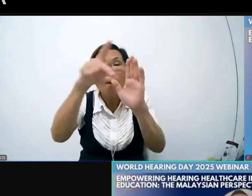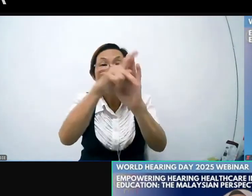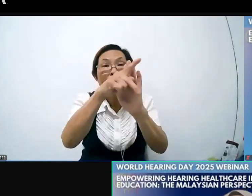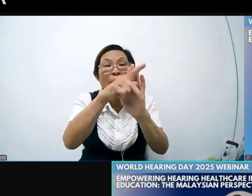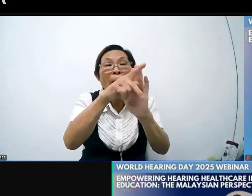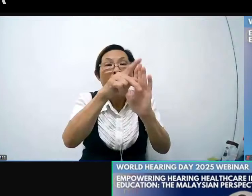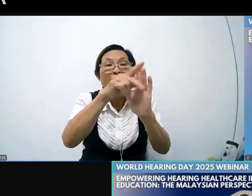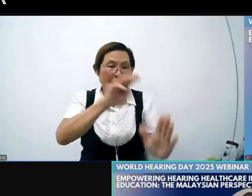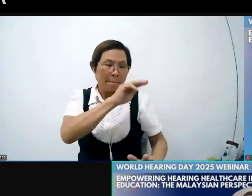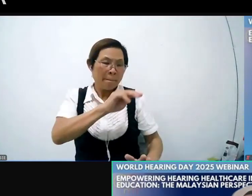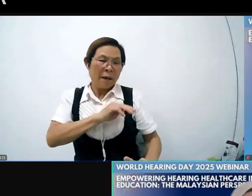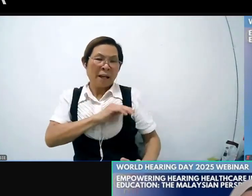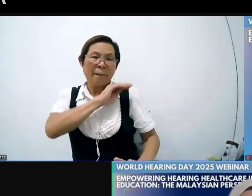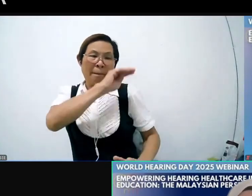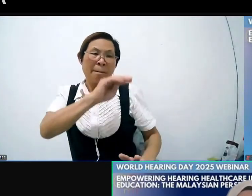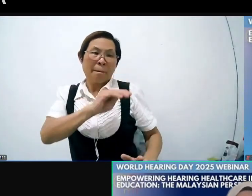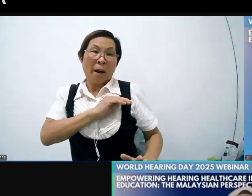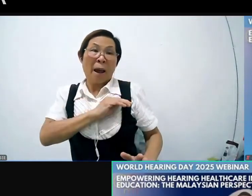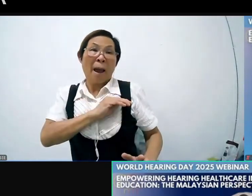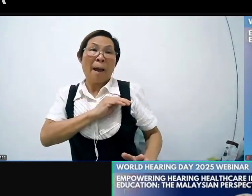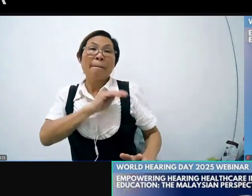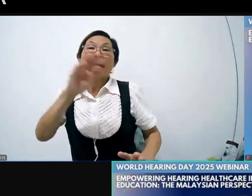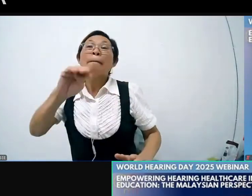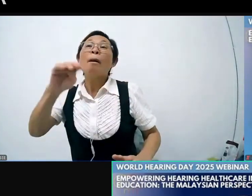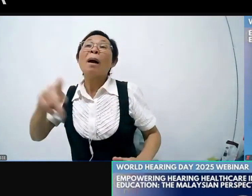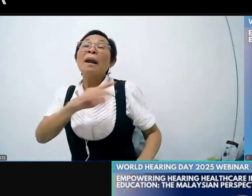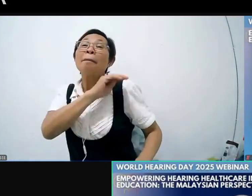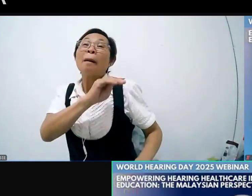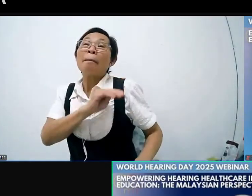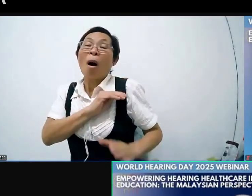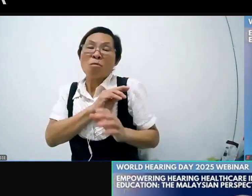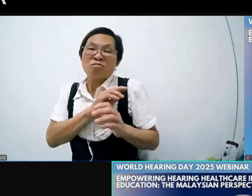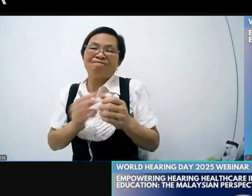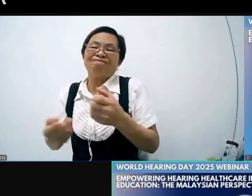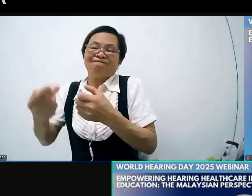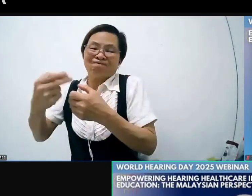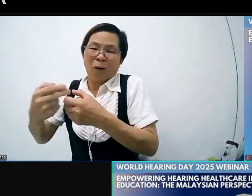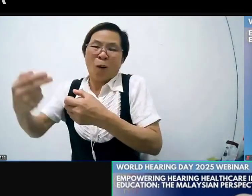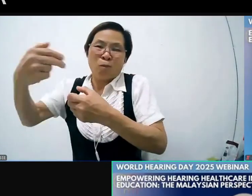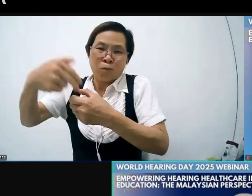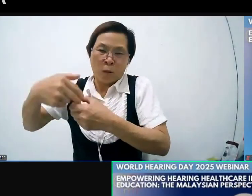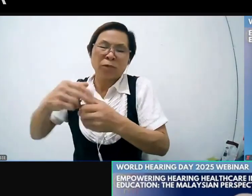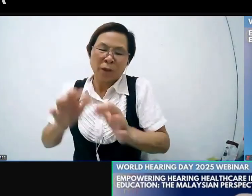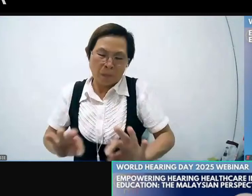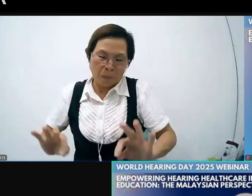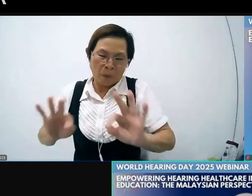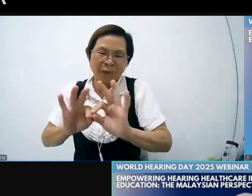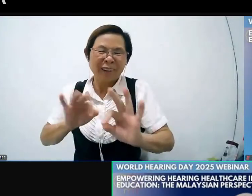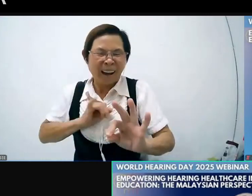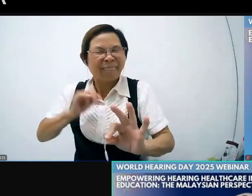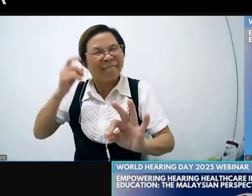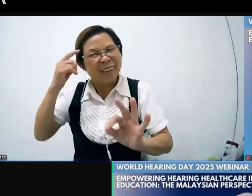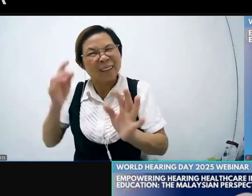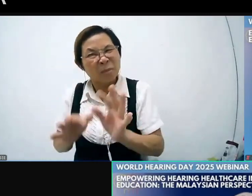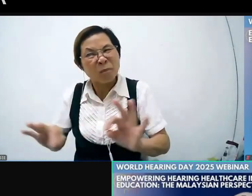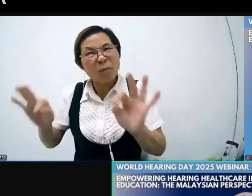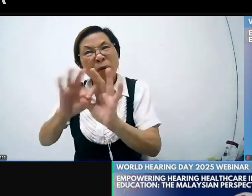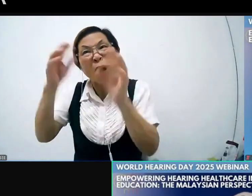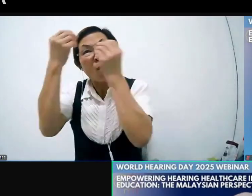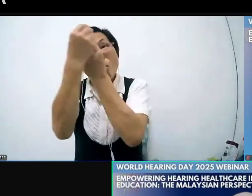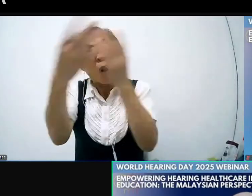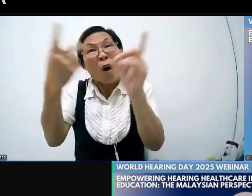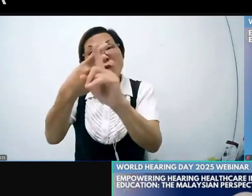Okay, the involvement of policymaker is crucial, I think, because information